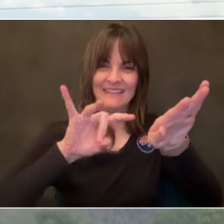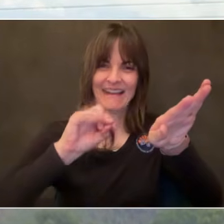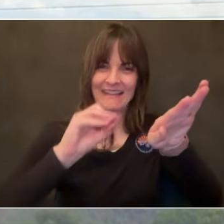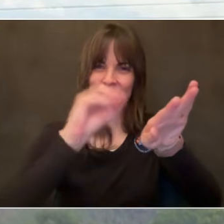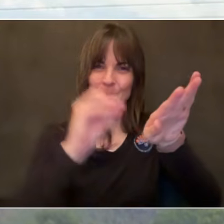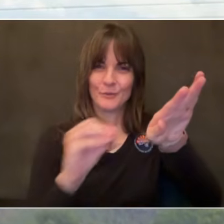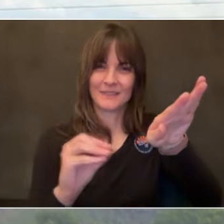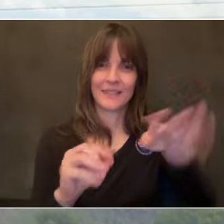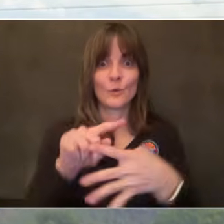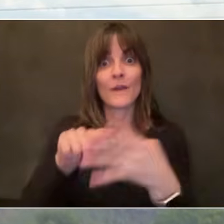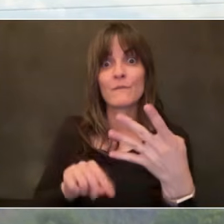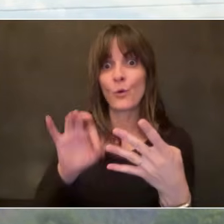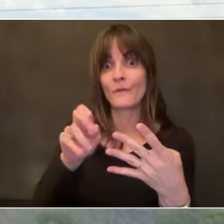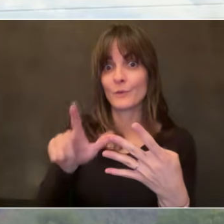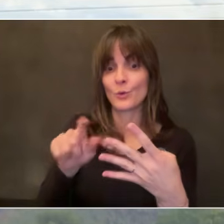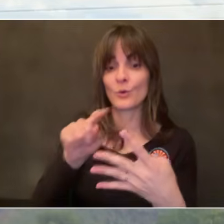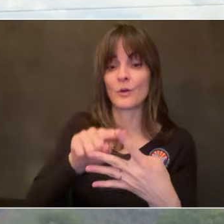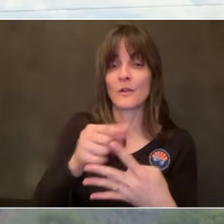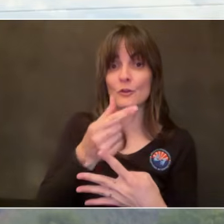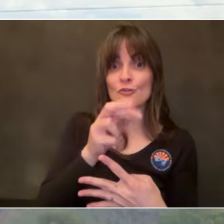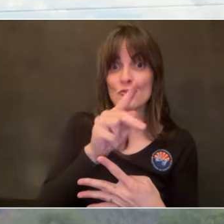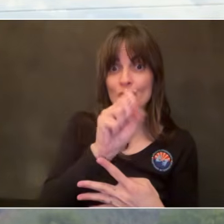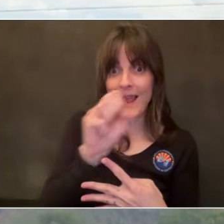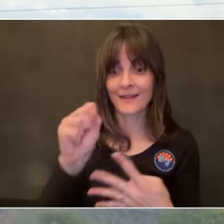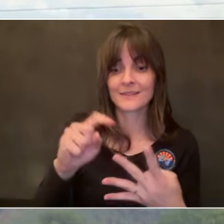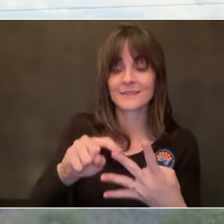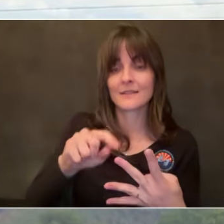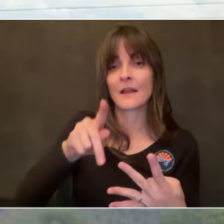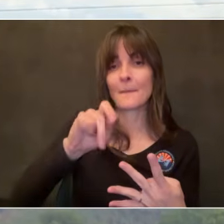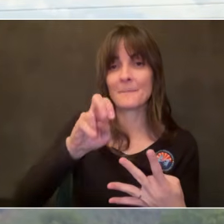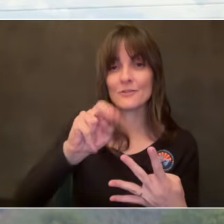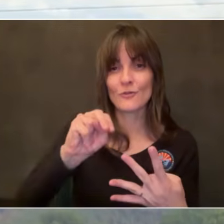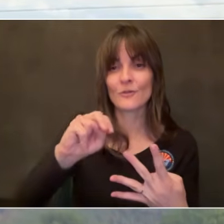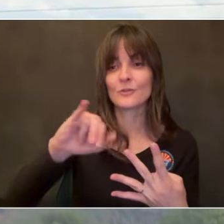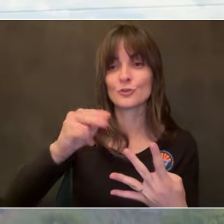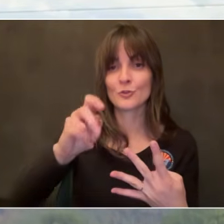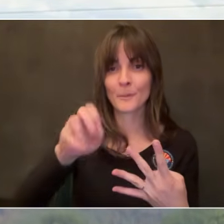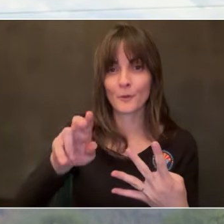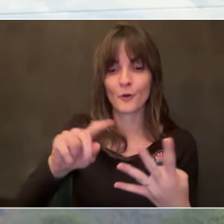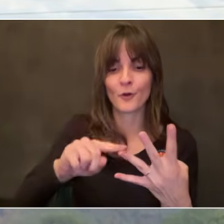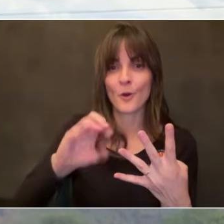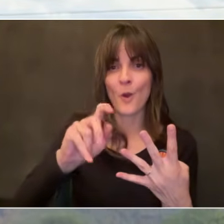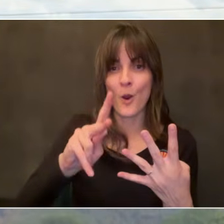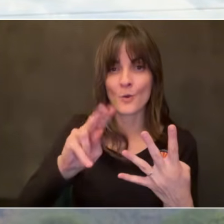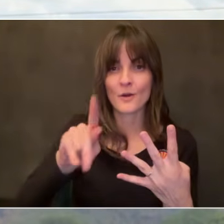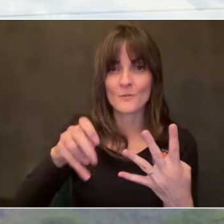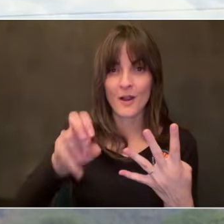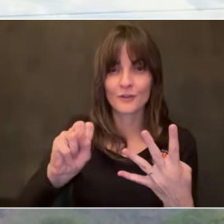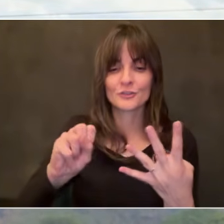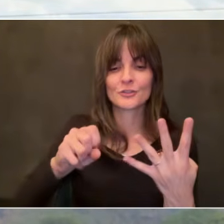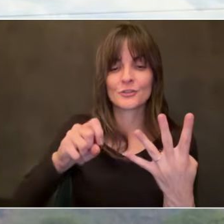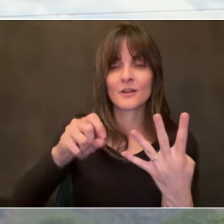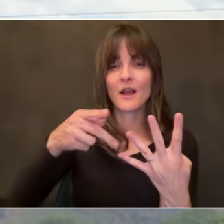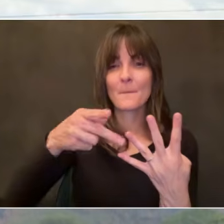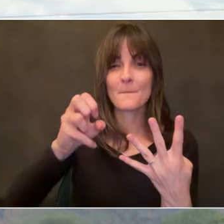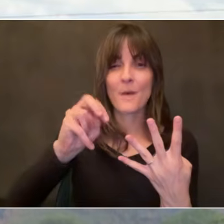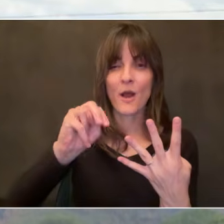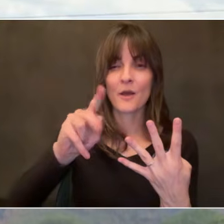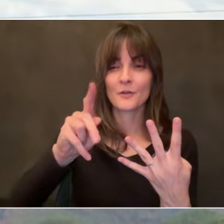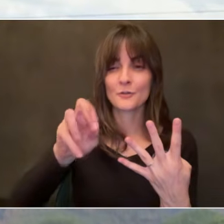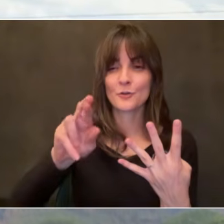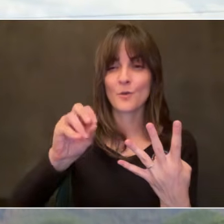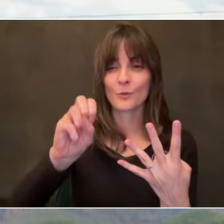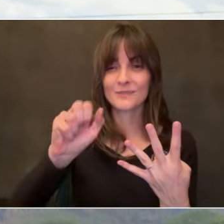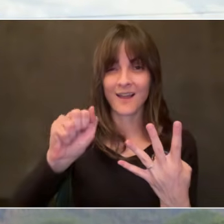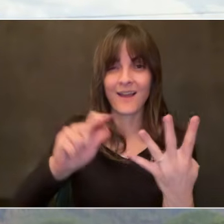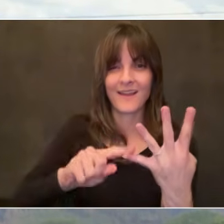4 different field types. We have grass out on the plains, goes into PJ and oak brush, then ponderosa, and then mixed con at the higher